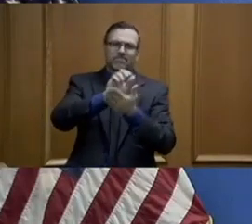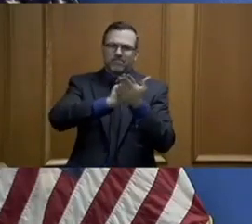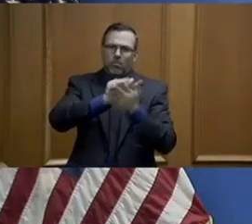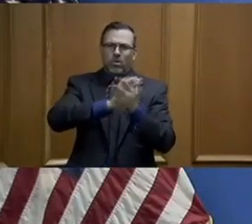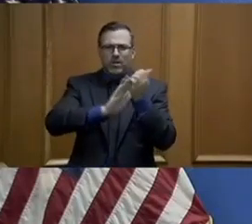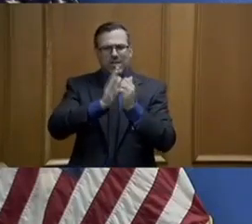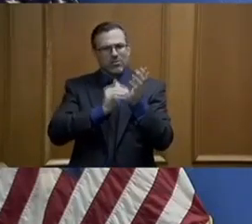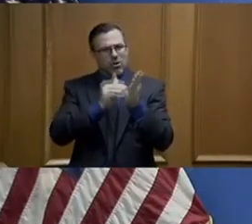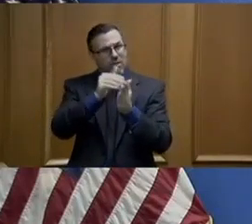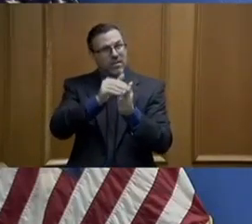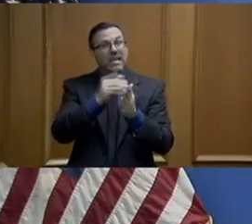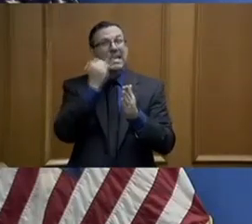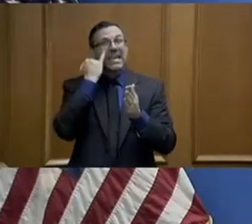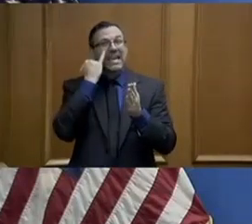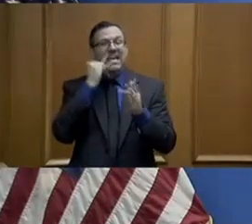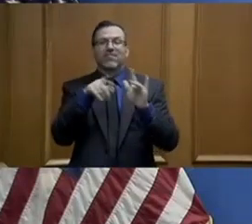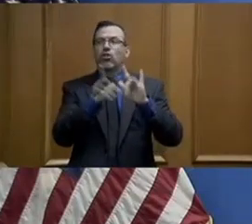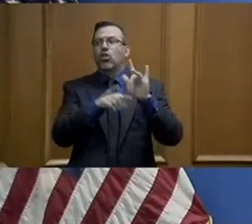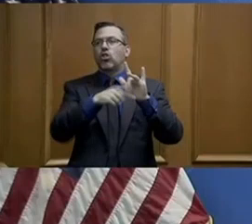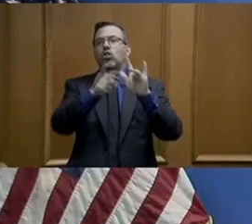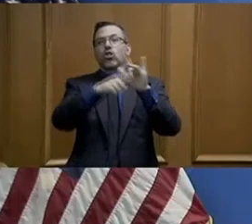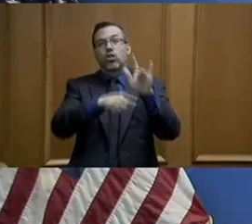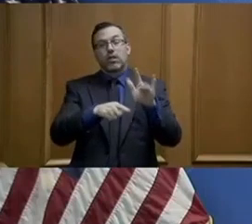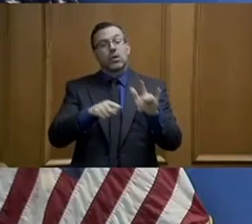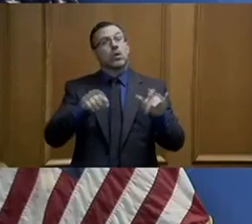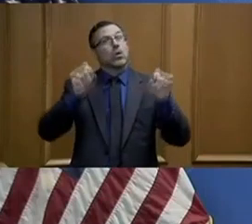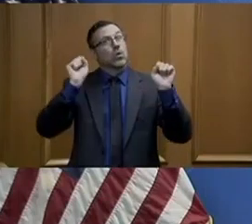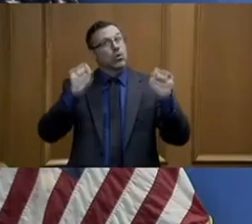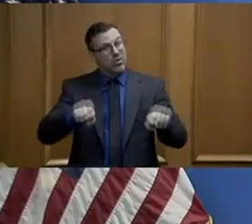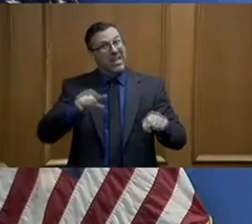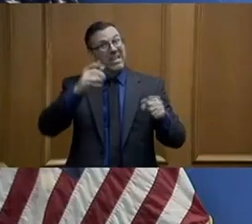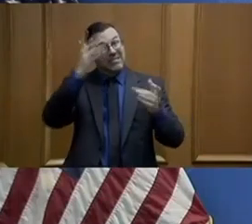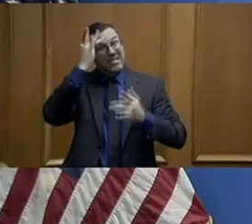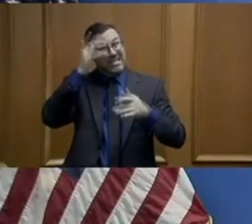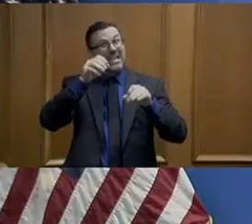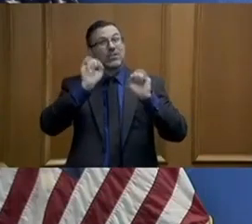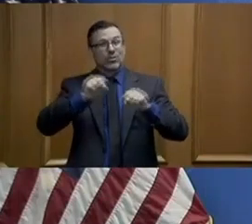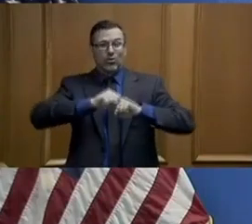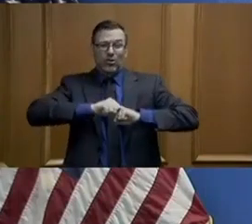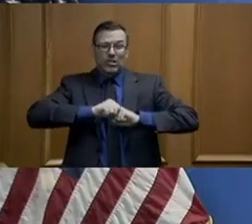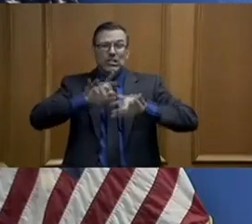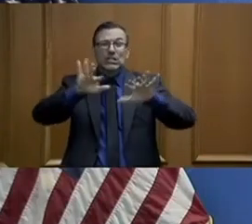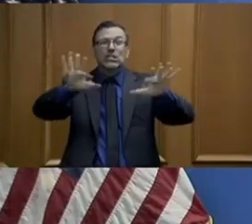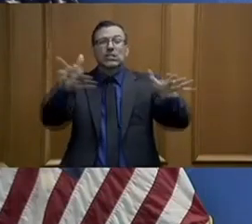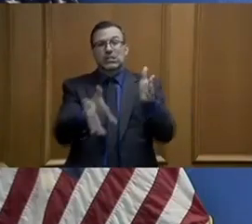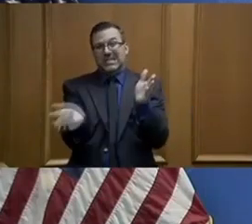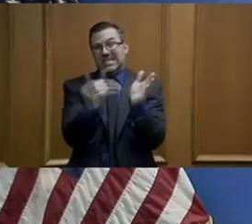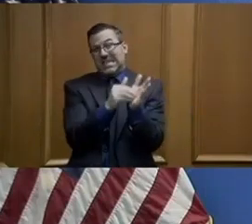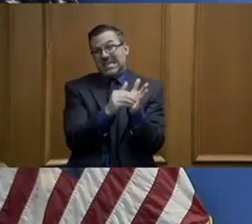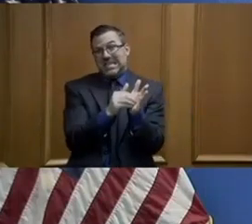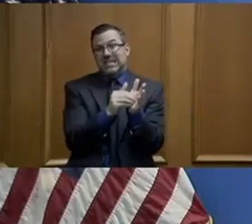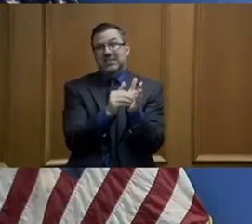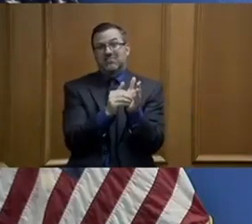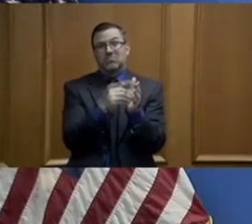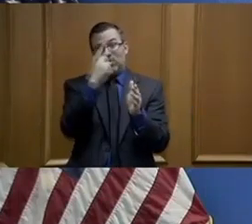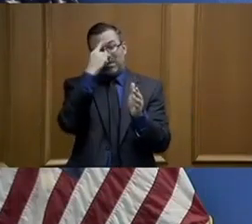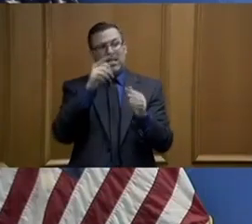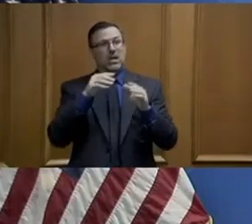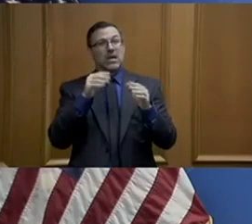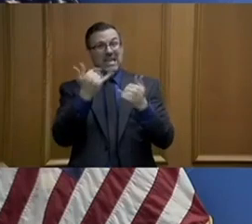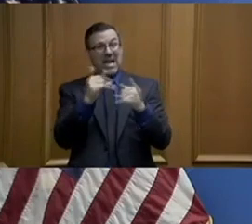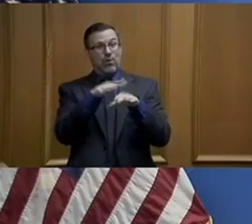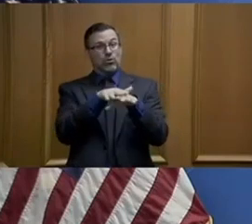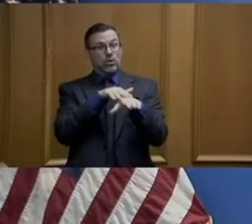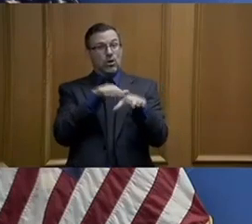very serious risk that this disease could come roaring back and erase all the progress that we have made to date.